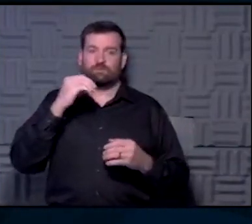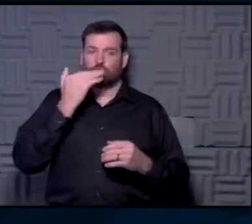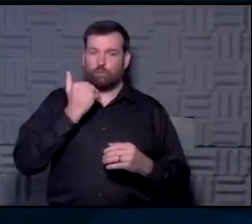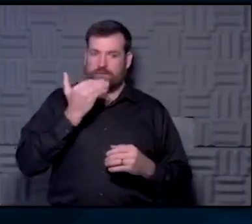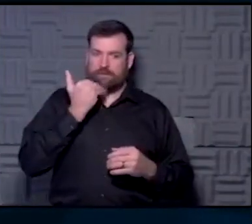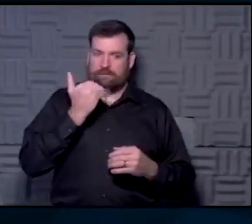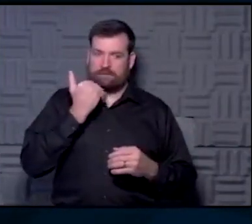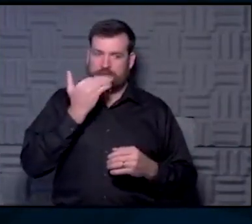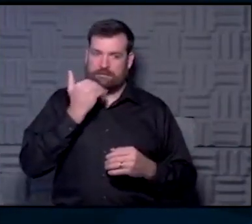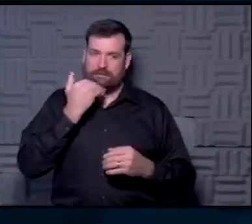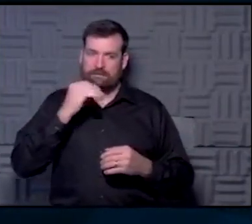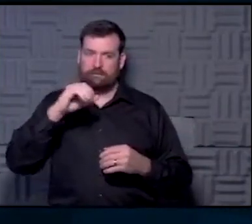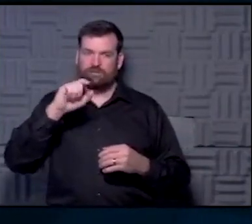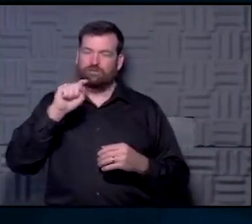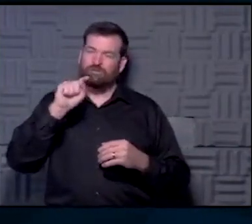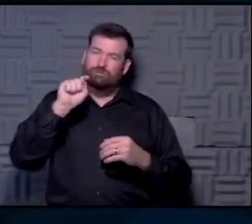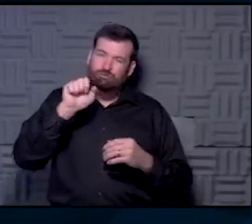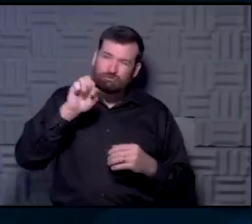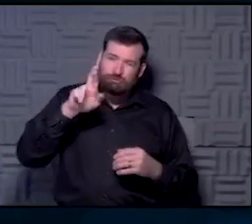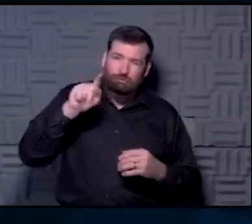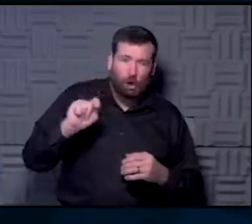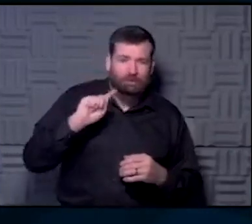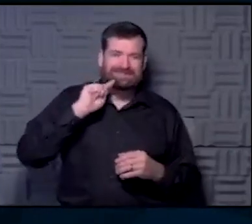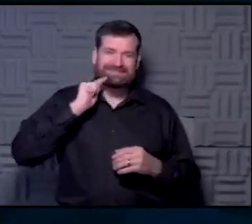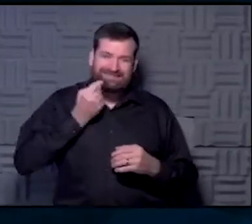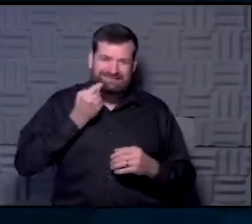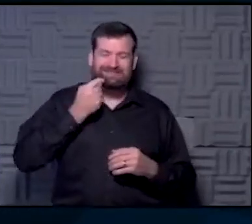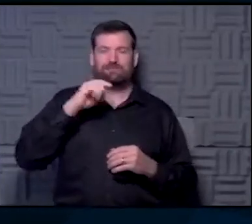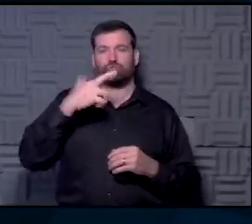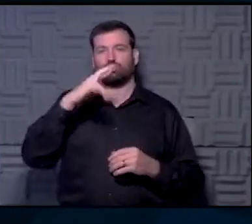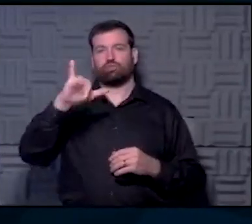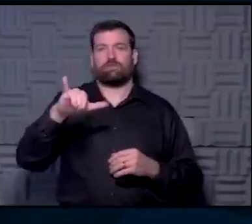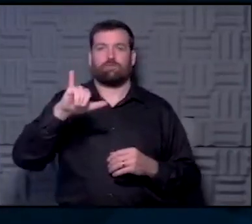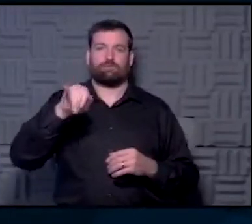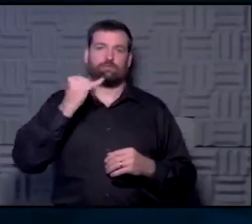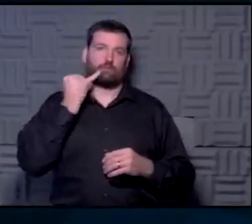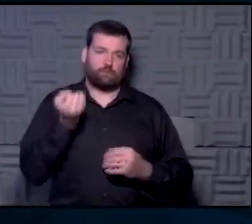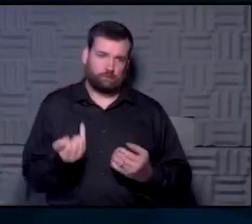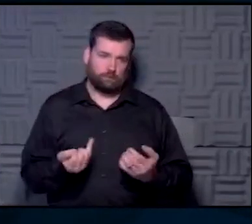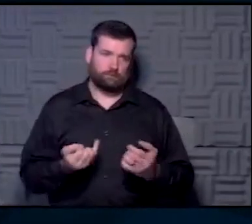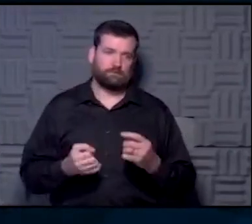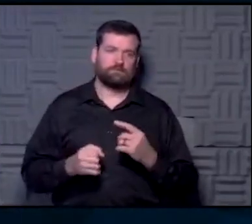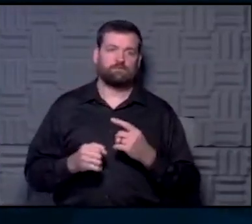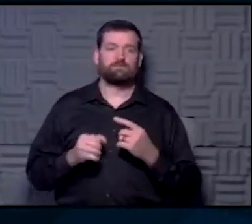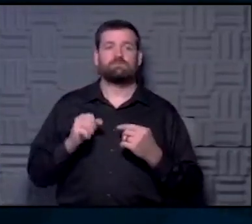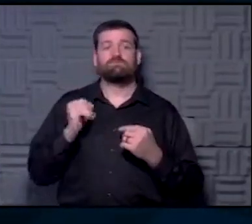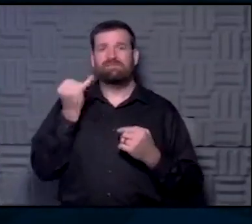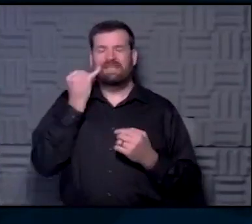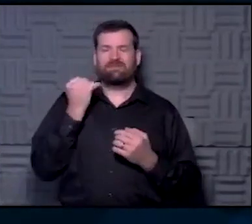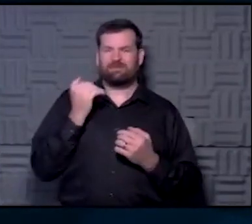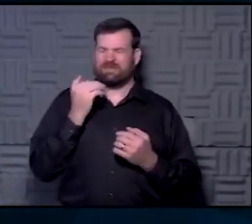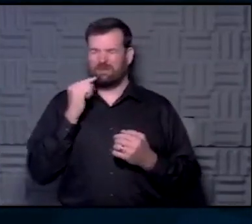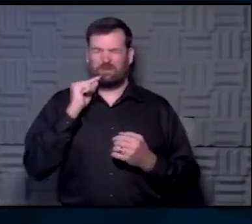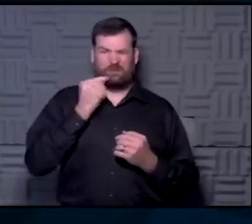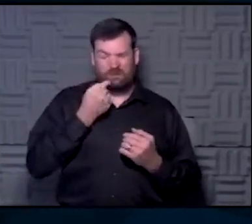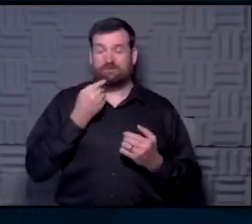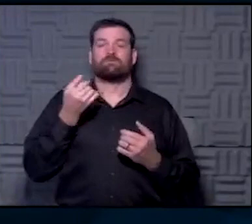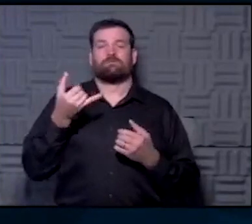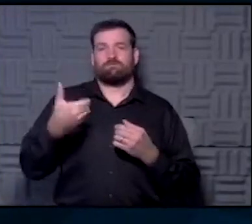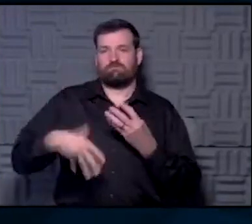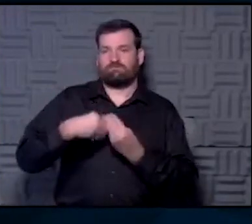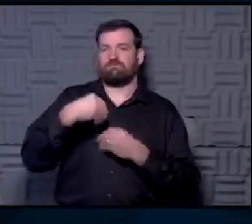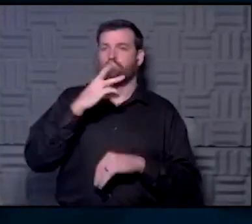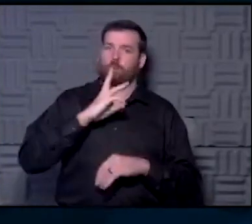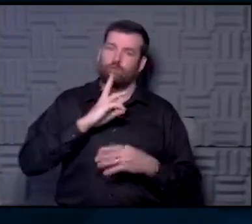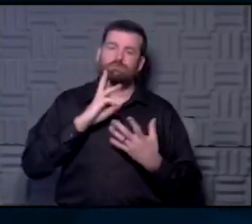Now, if this is a little too sour, add a little water with that. But, just kind of keeping your overall health in mind with